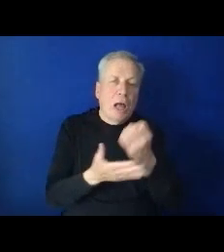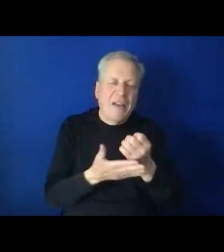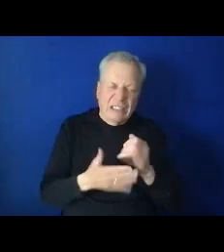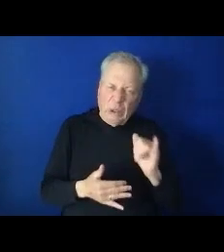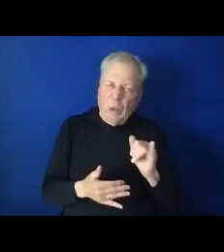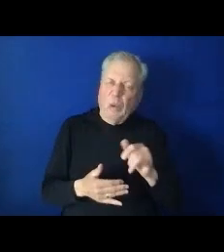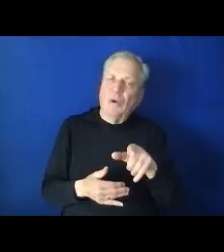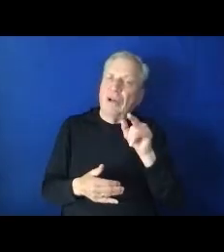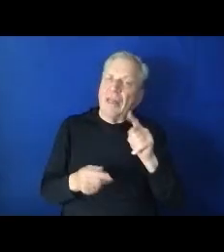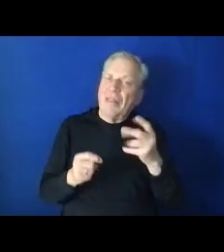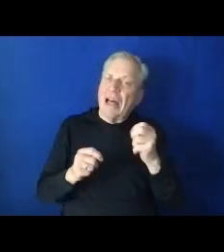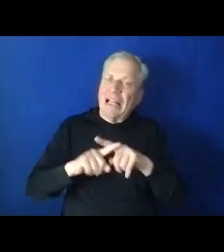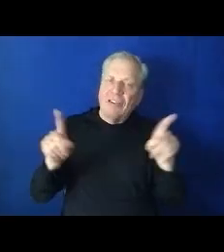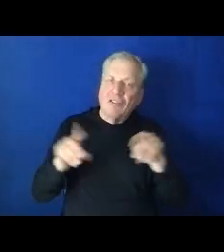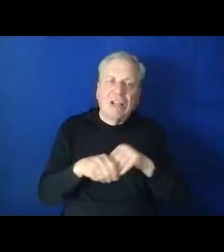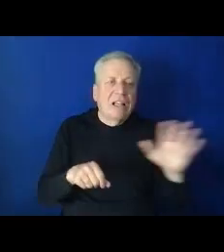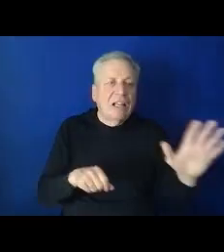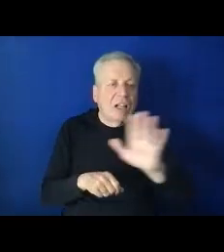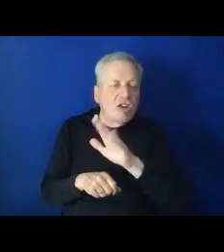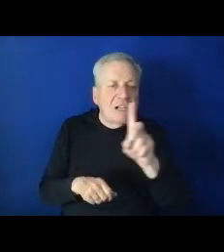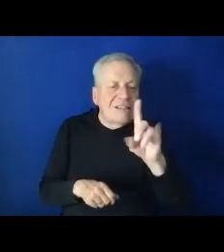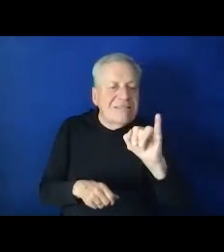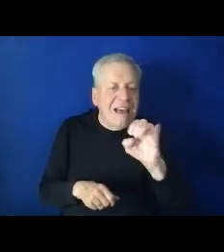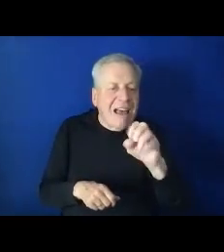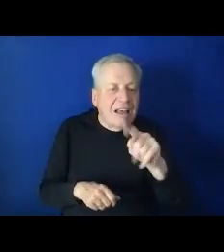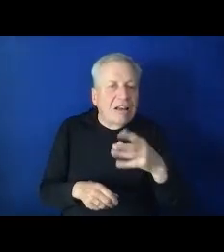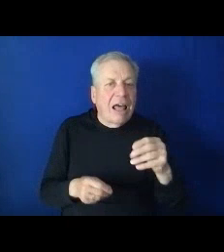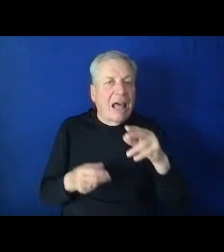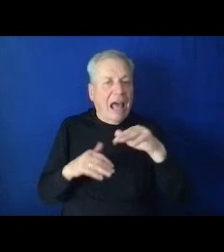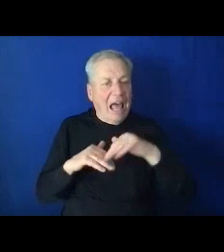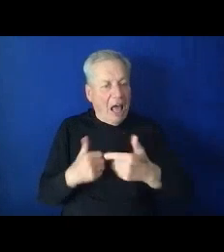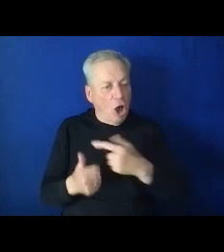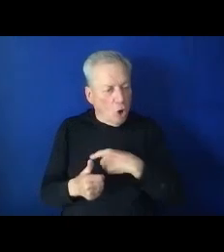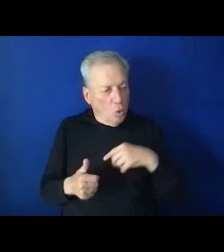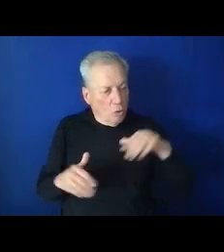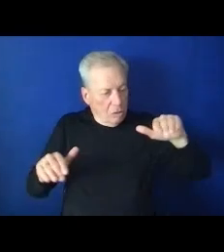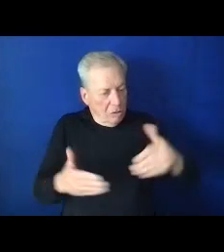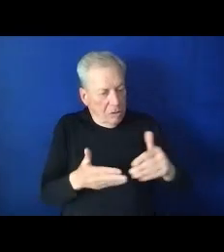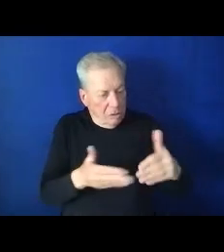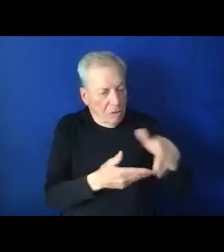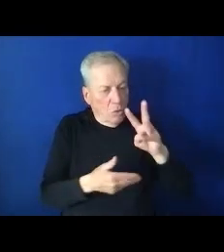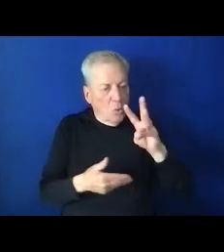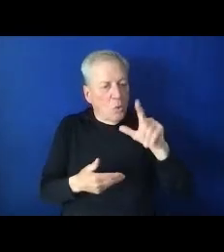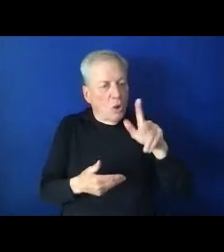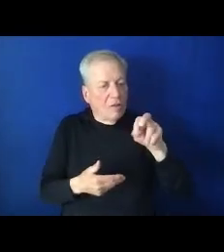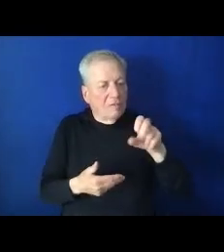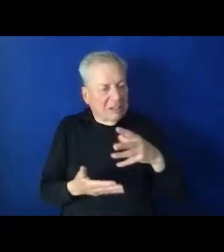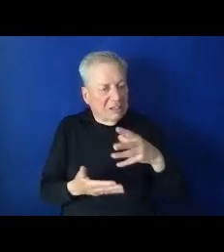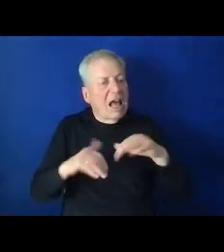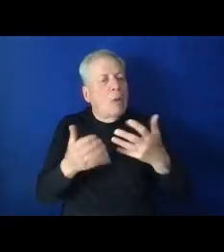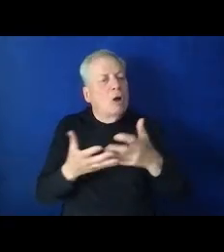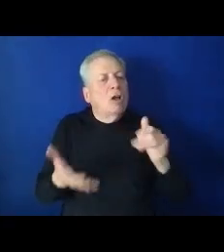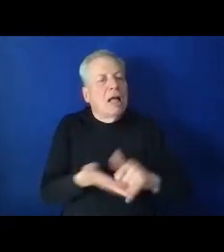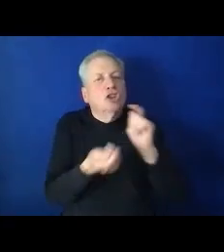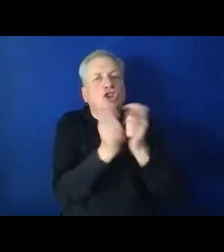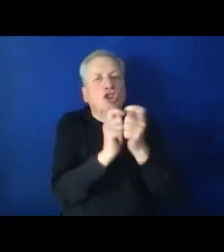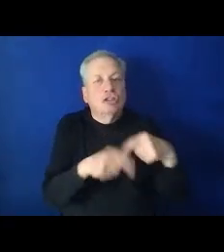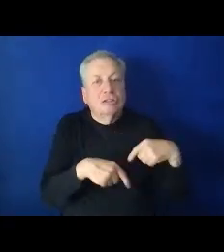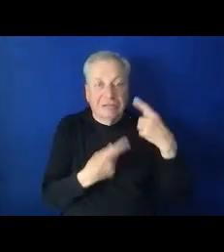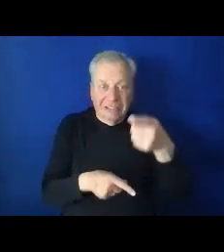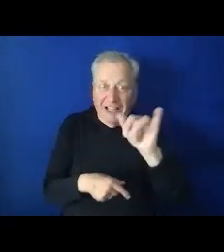showing the difference in diets since reintroduction and how that's changed over time. Cool pictures. Y'all love